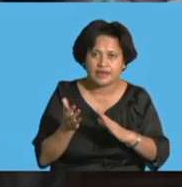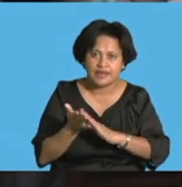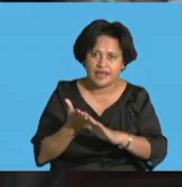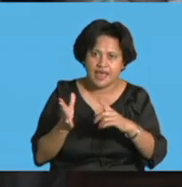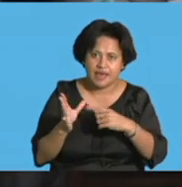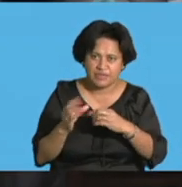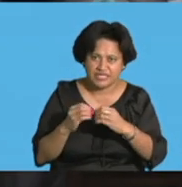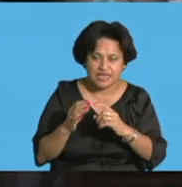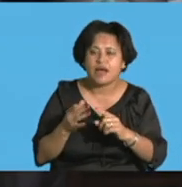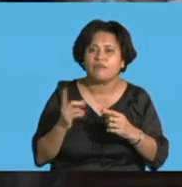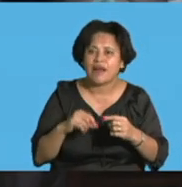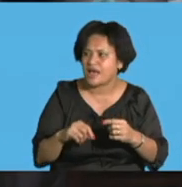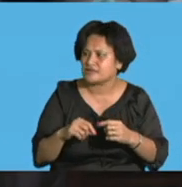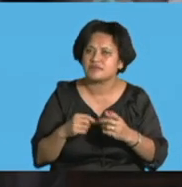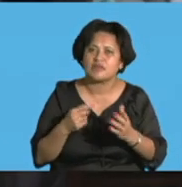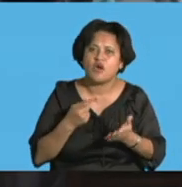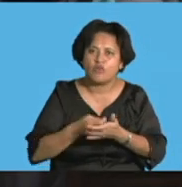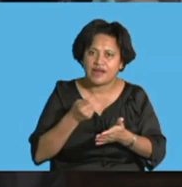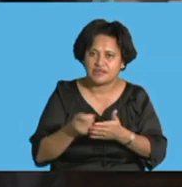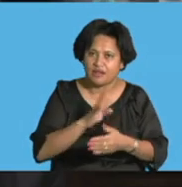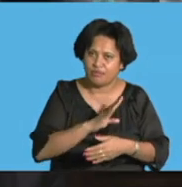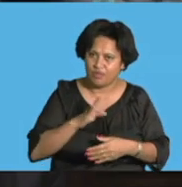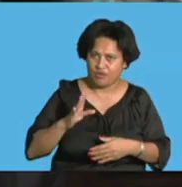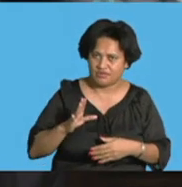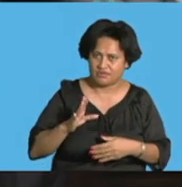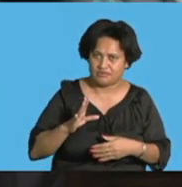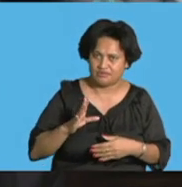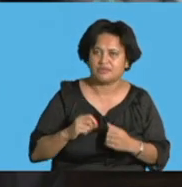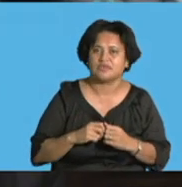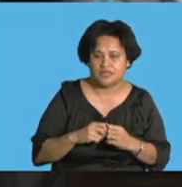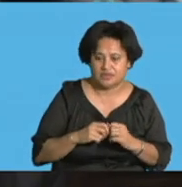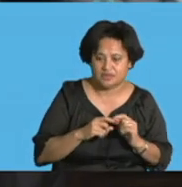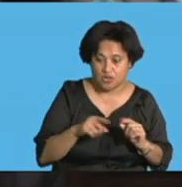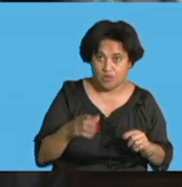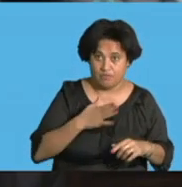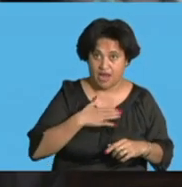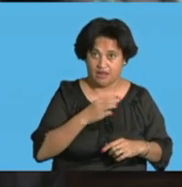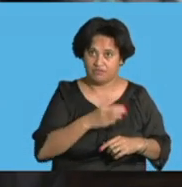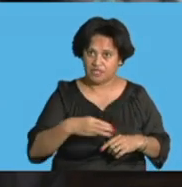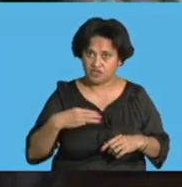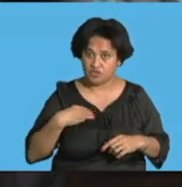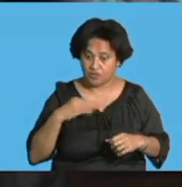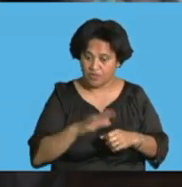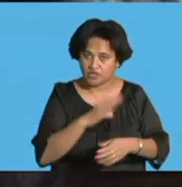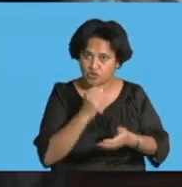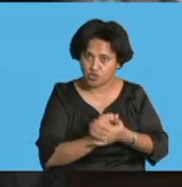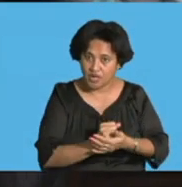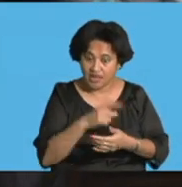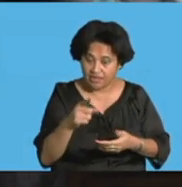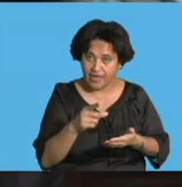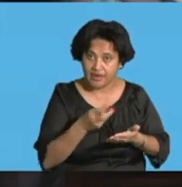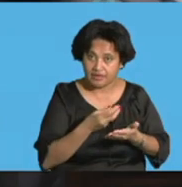Board. My ministry will continue monitoring these programs to ensure effective use of these grants for intended